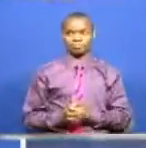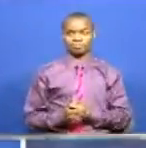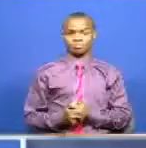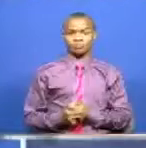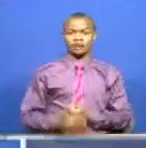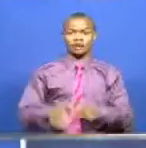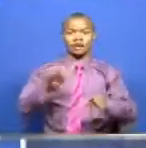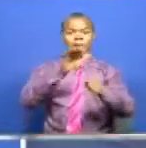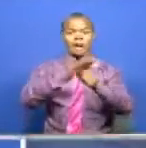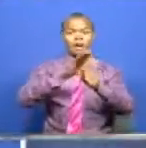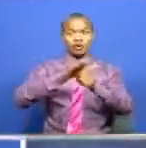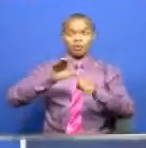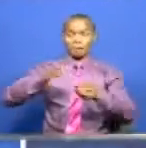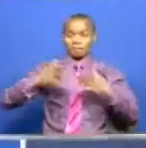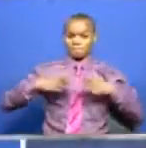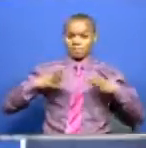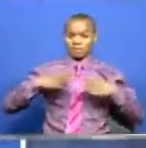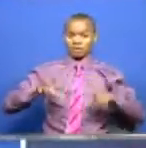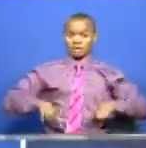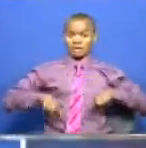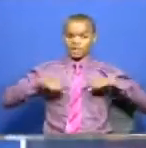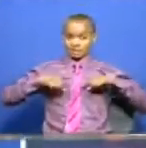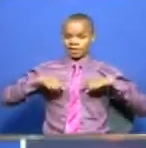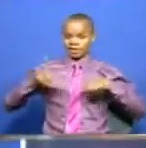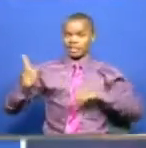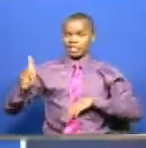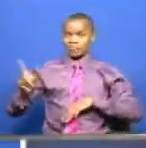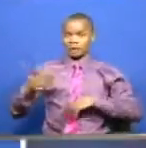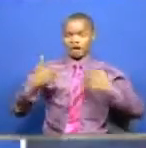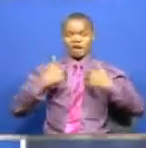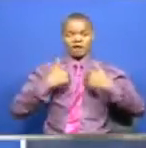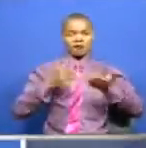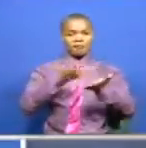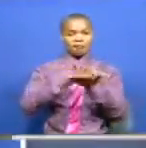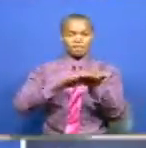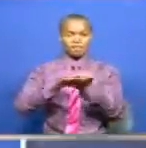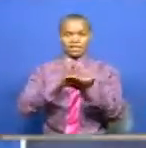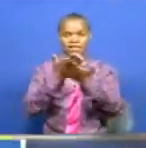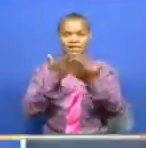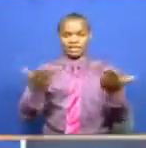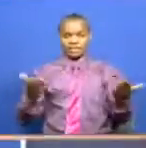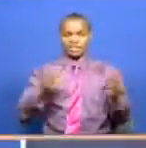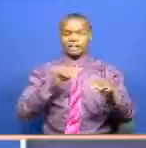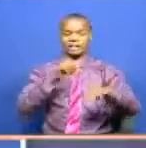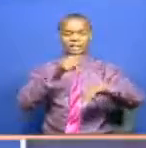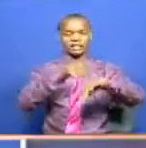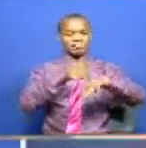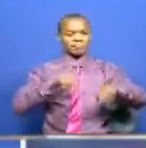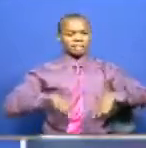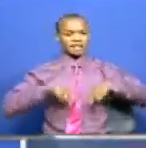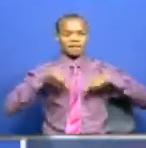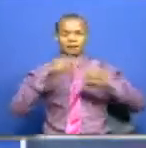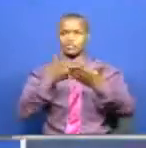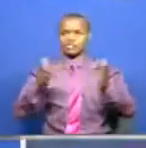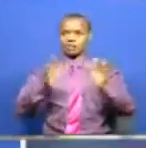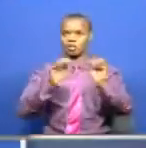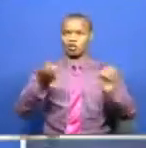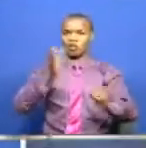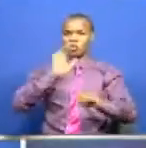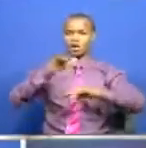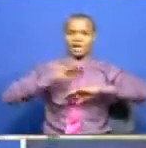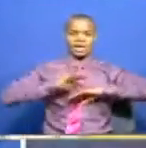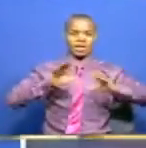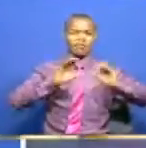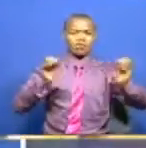Majority of urban dwellers in Nairobi live in very basic dwellings without comprehensive lifestyle amenities, reliable water and